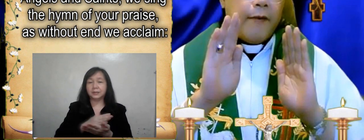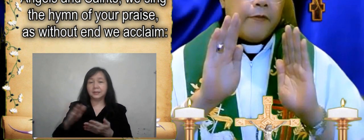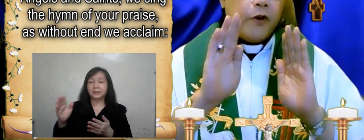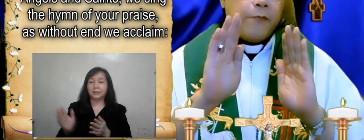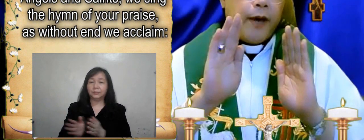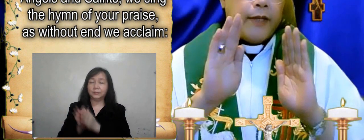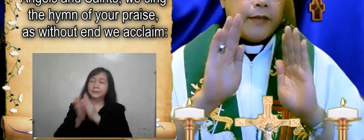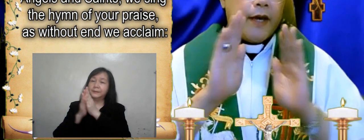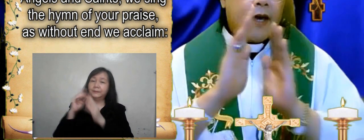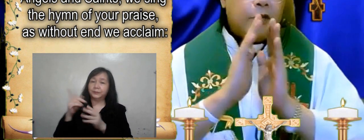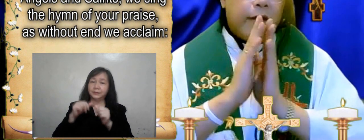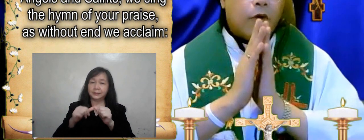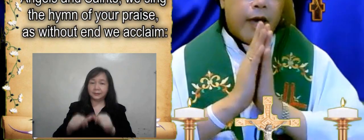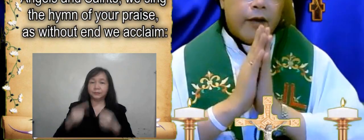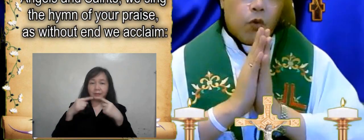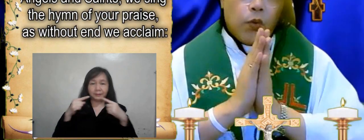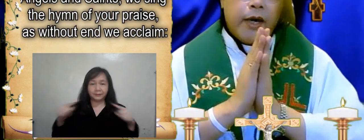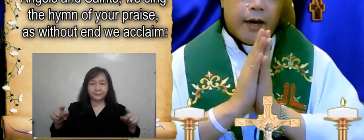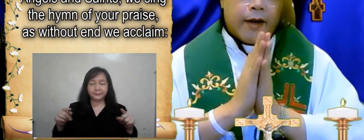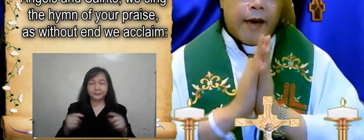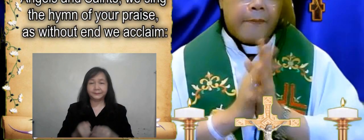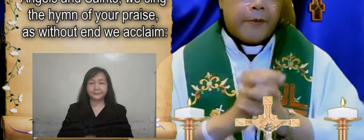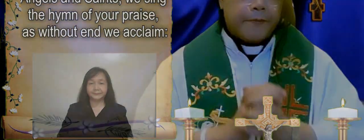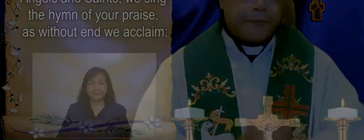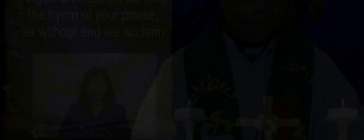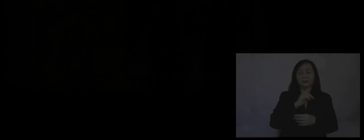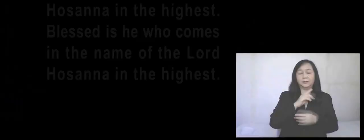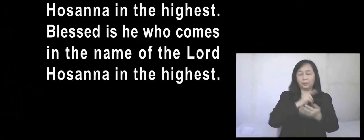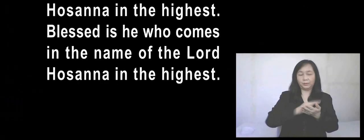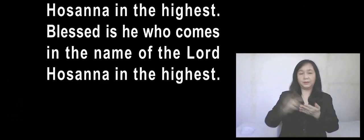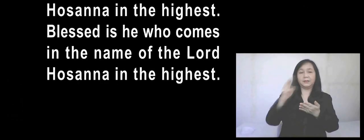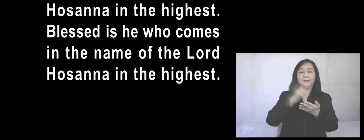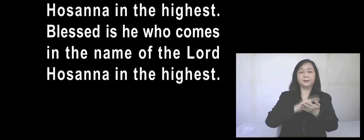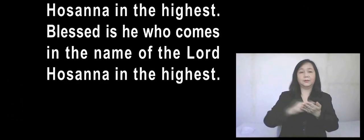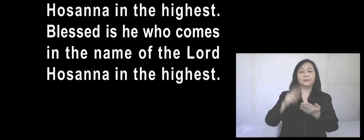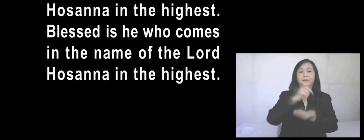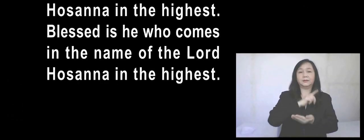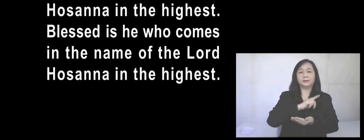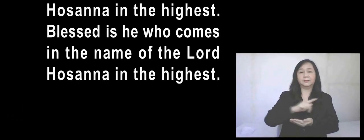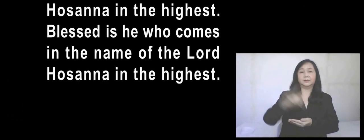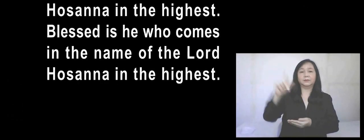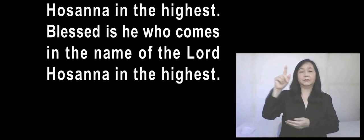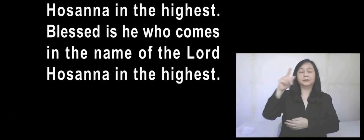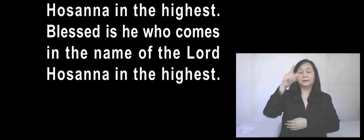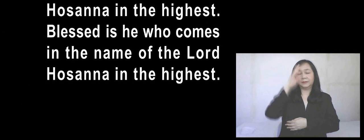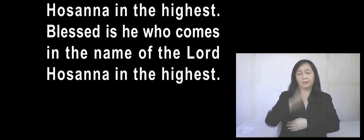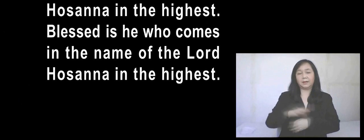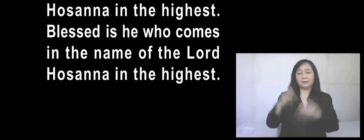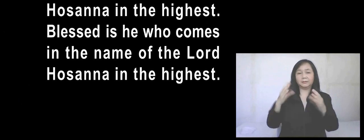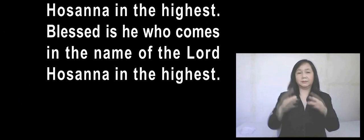sing the hymn of your praise, as without end we acclaim. Holy, Holy, Holy Lord,